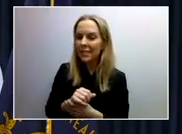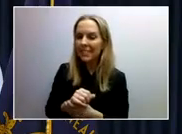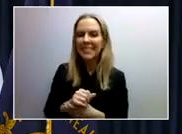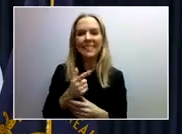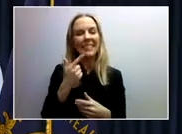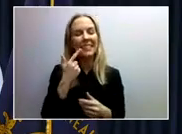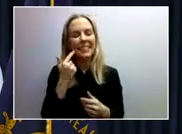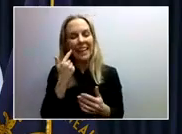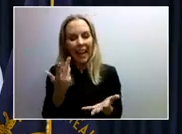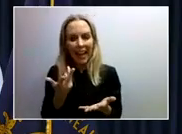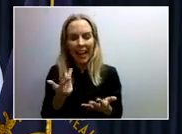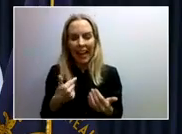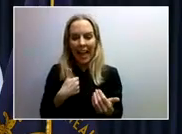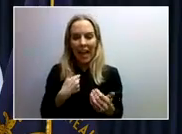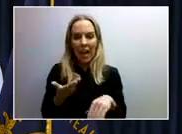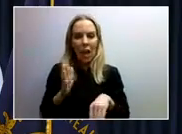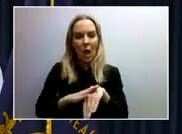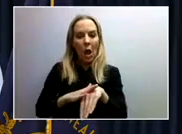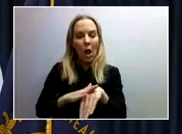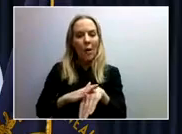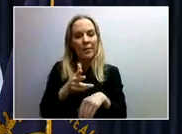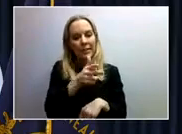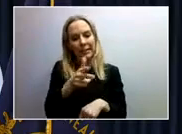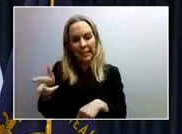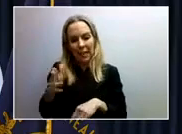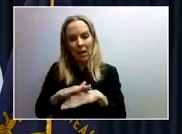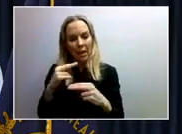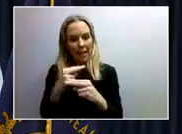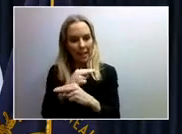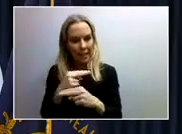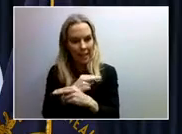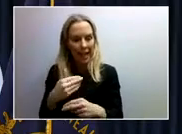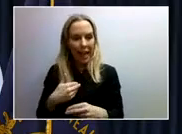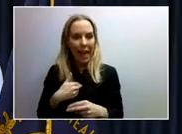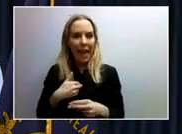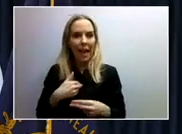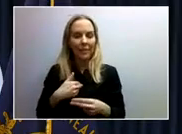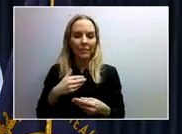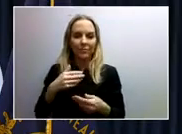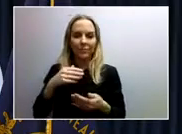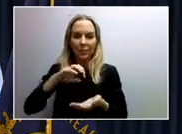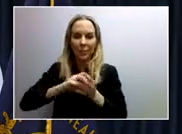I'm on the side of the interstate, but I have crumble cookies, so I'm good to go.